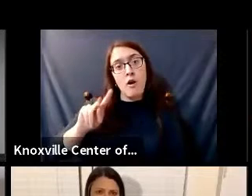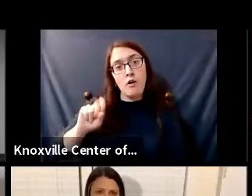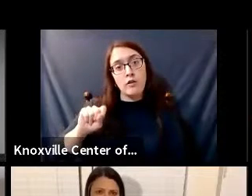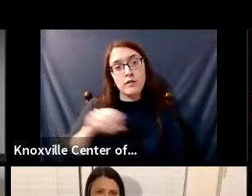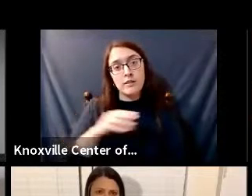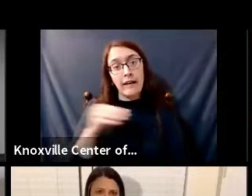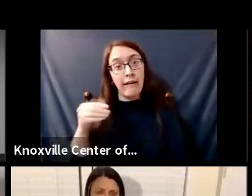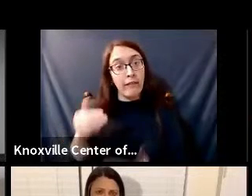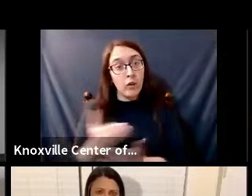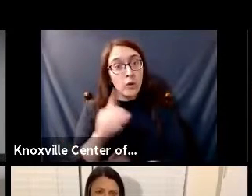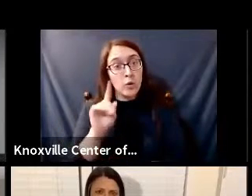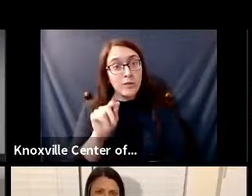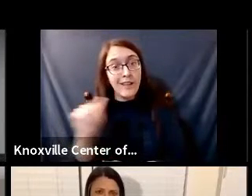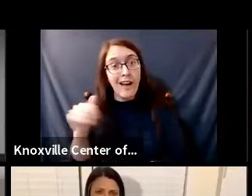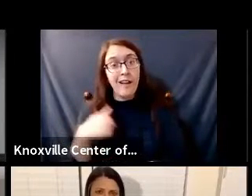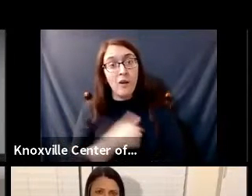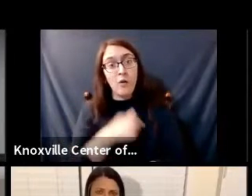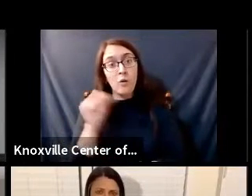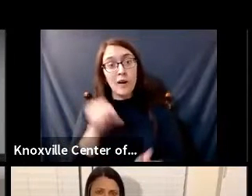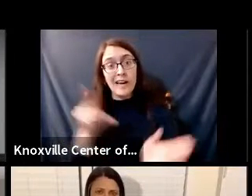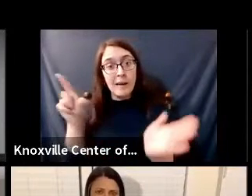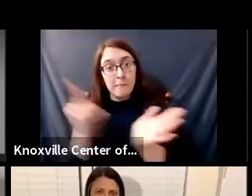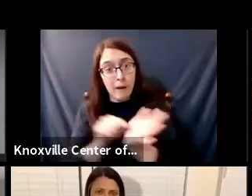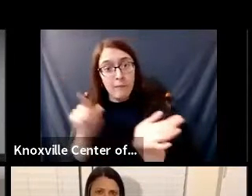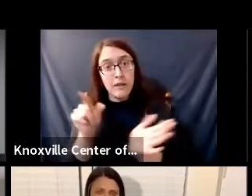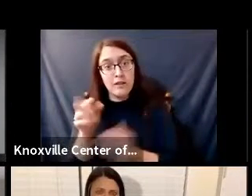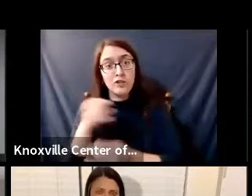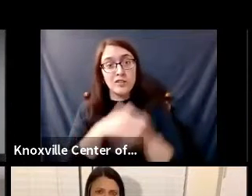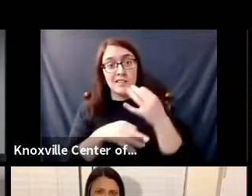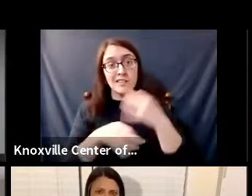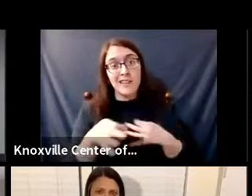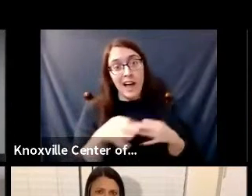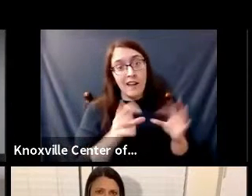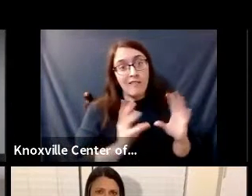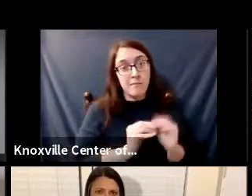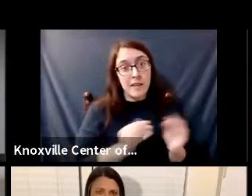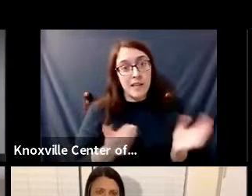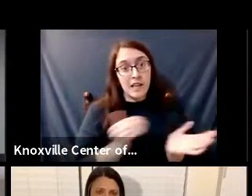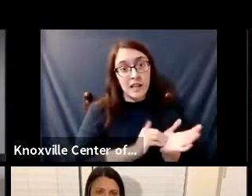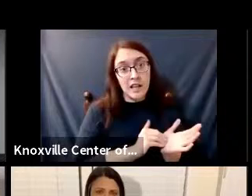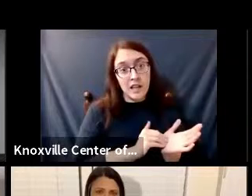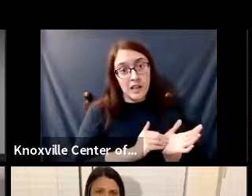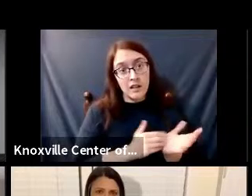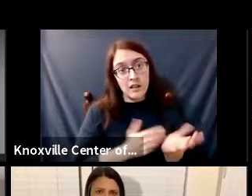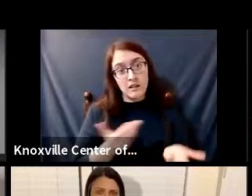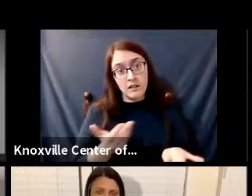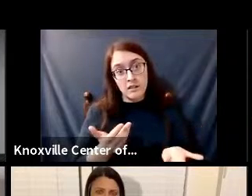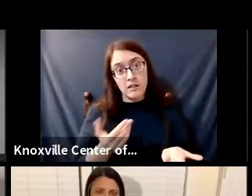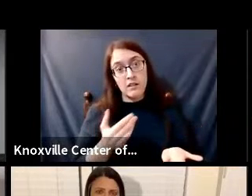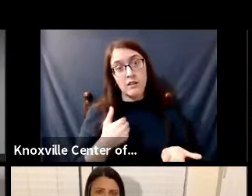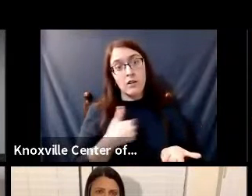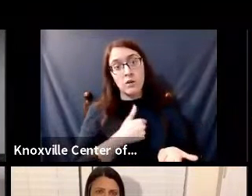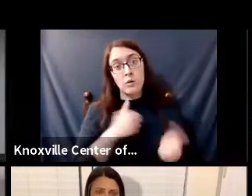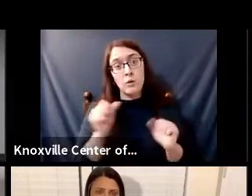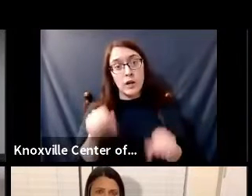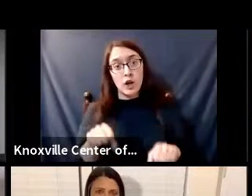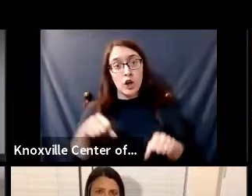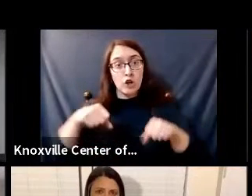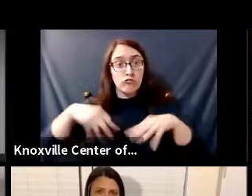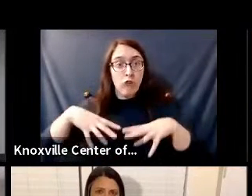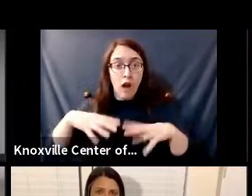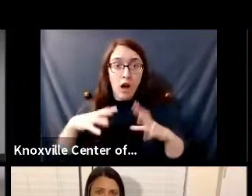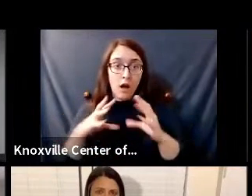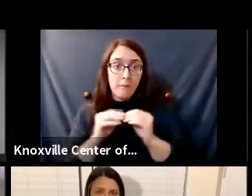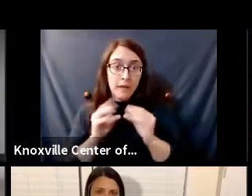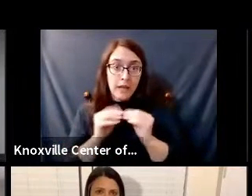publish in lieu of another meeting. So we could, and we could offset. We could drop this meeting this